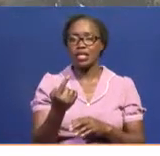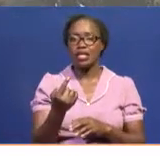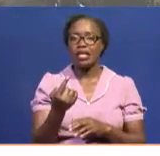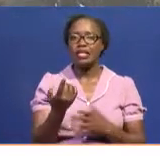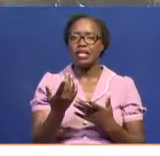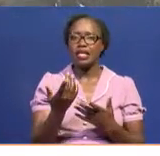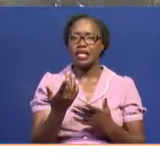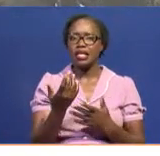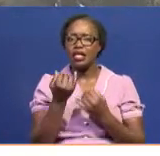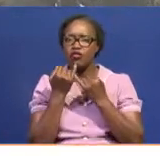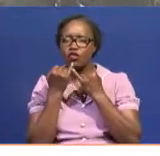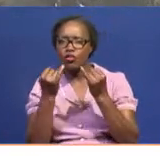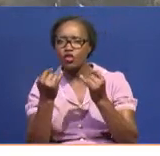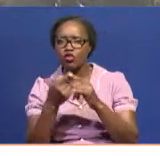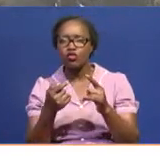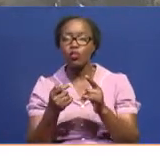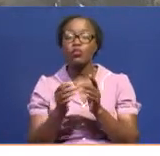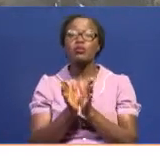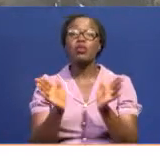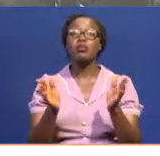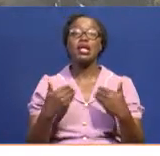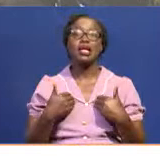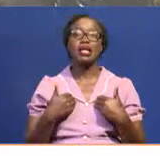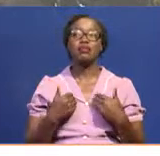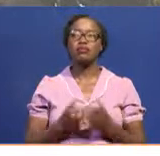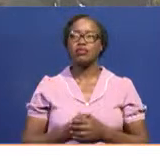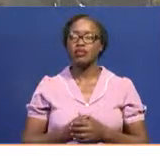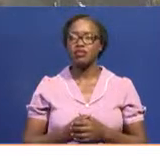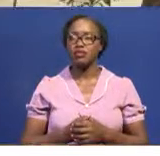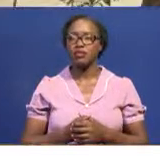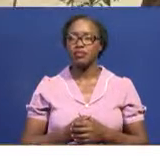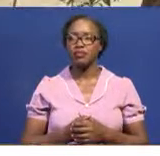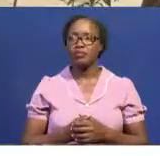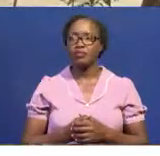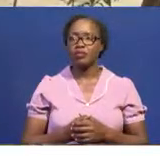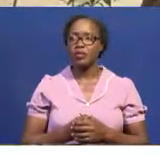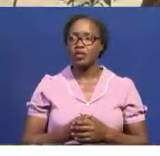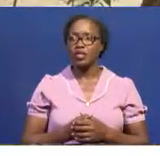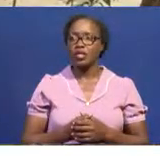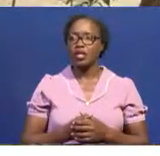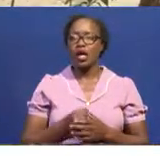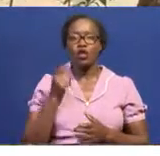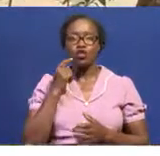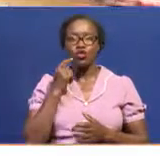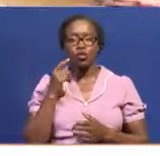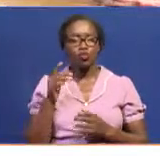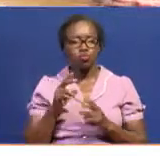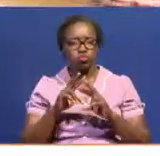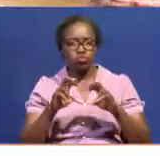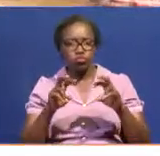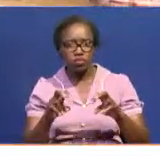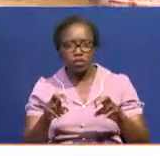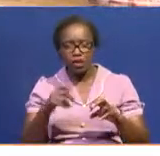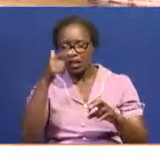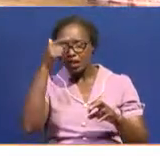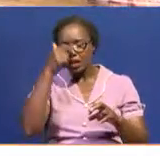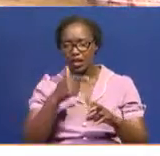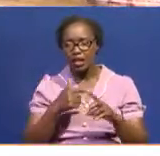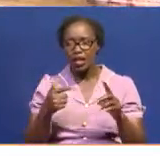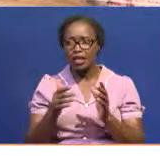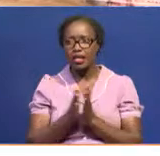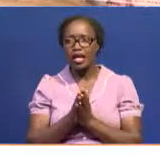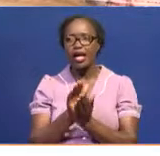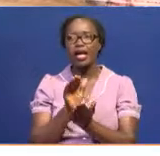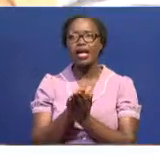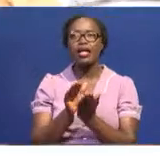acted on a tip-off from members of the public. Following the tip-off, police raided a shop at the sprawling Kiganjo village, suspected to have been stocking the